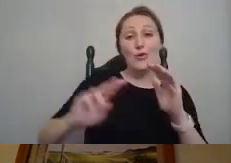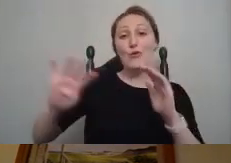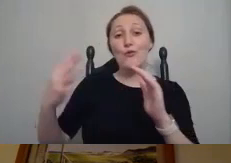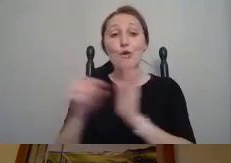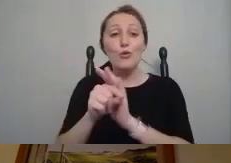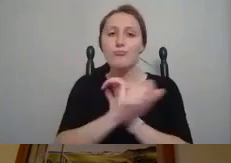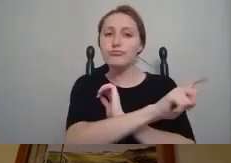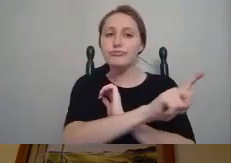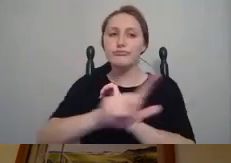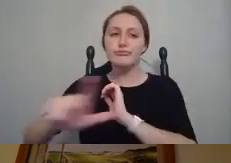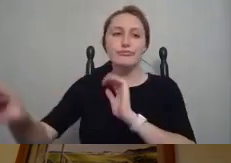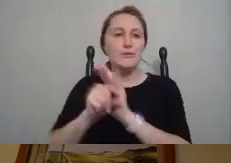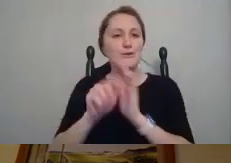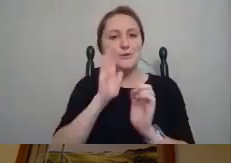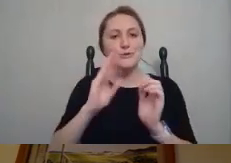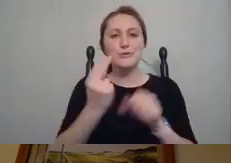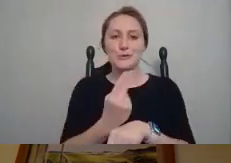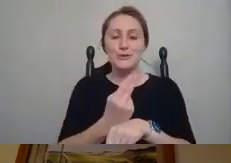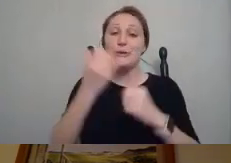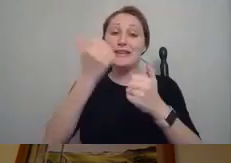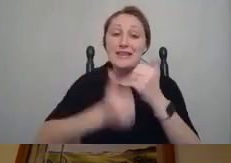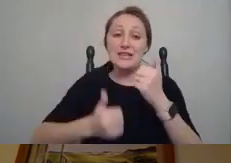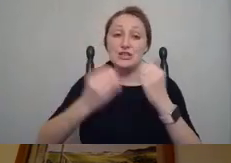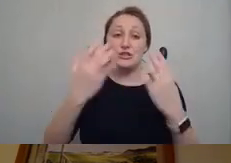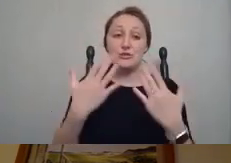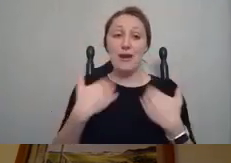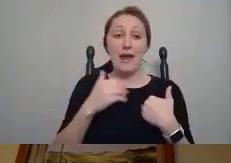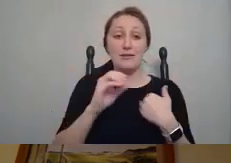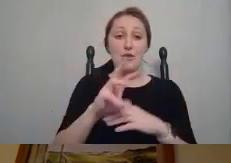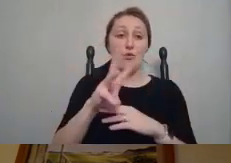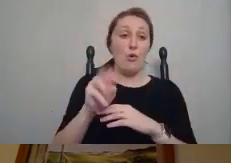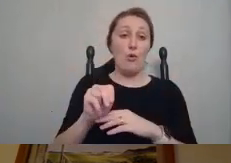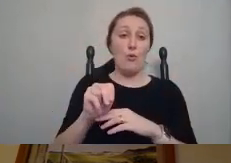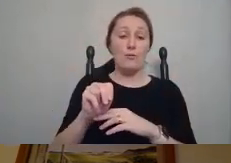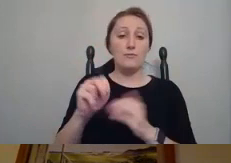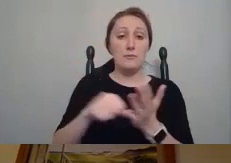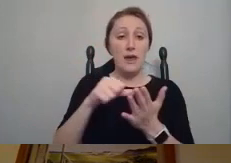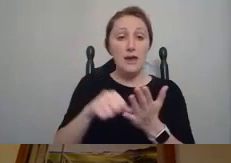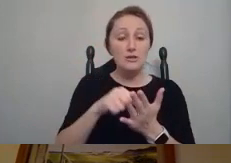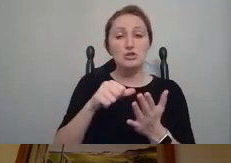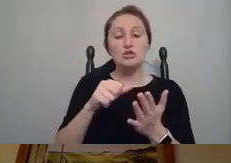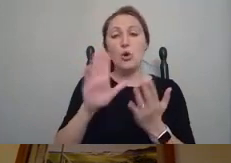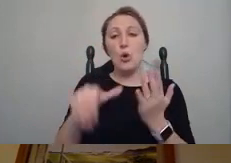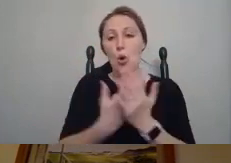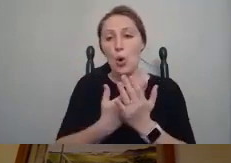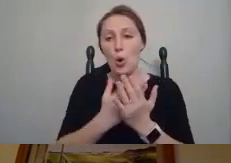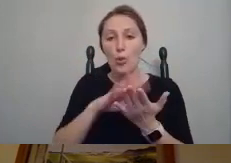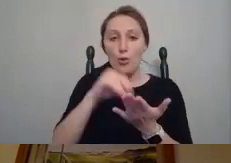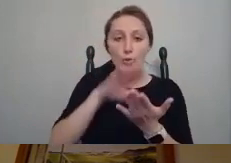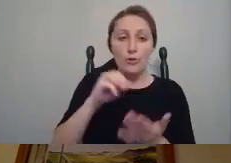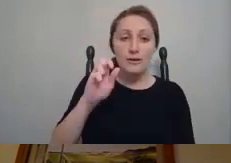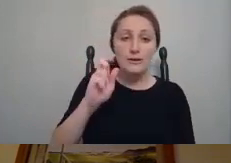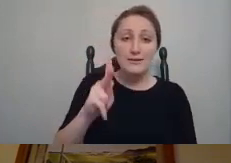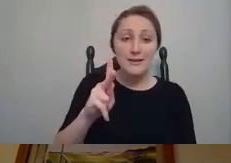teacher will have their own page, and all of the learning links, whether it's a link to live